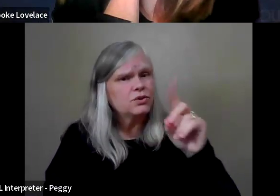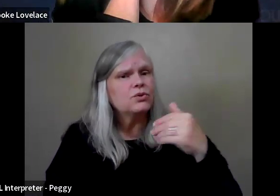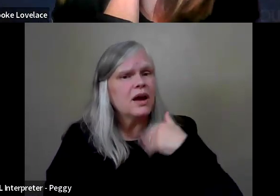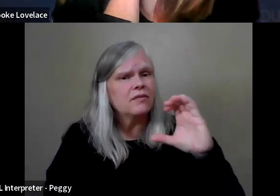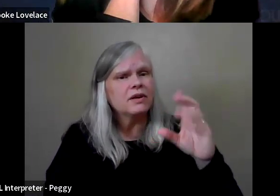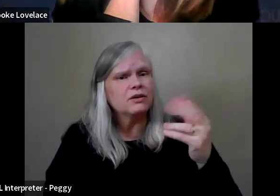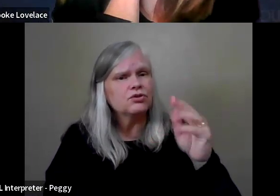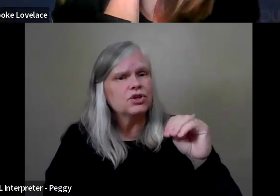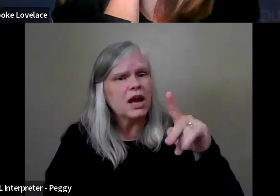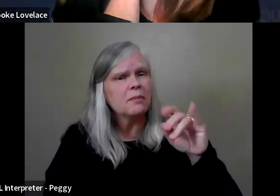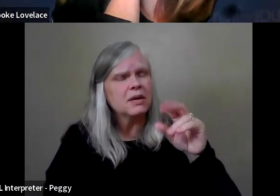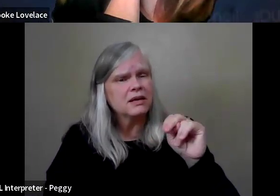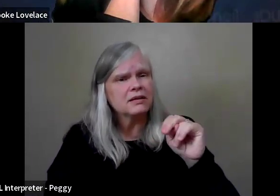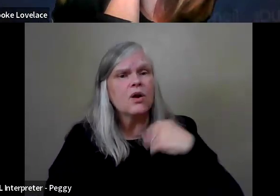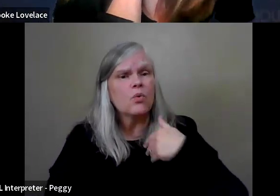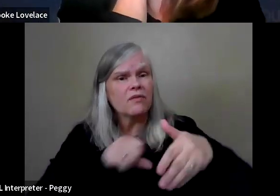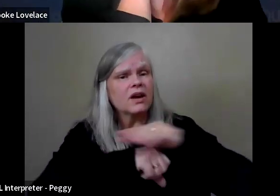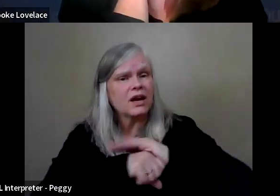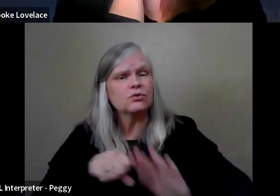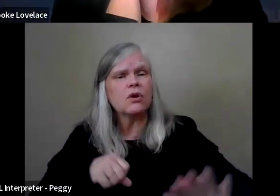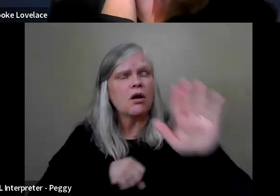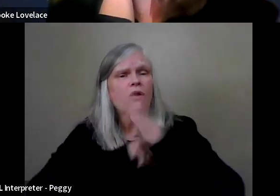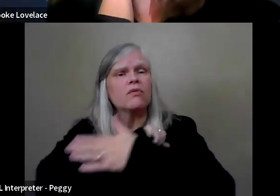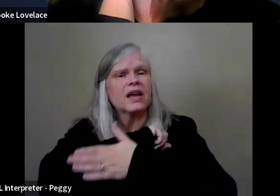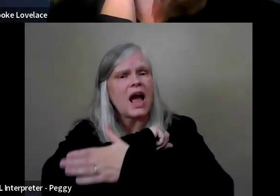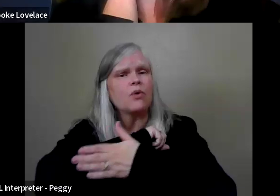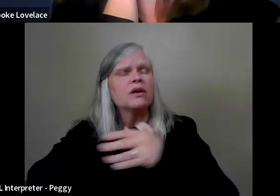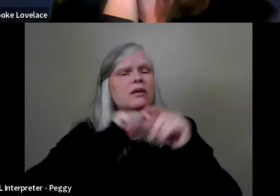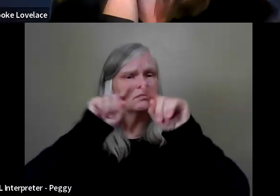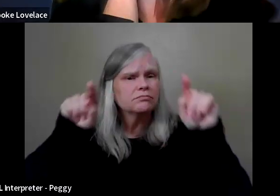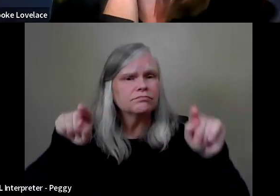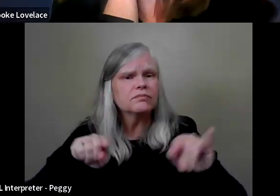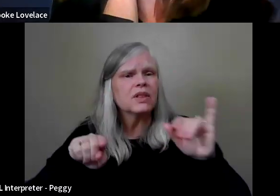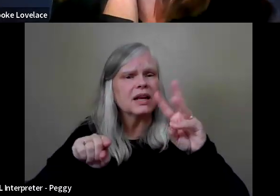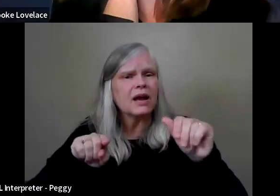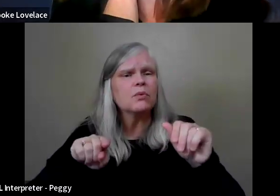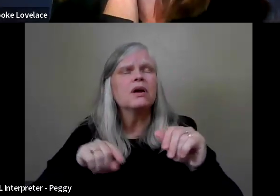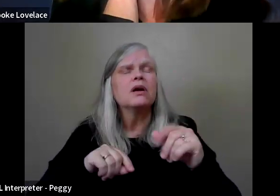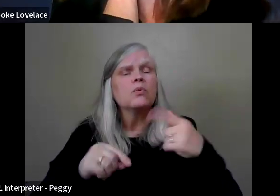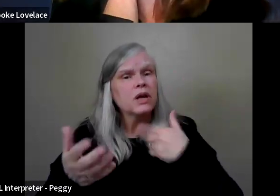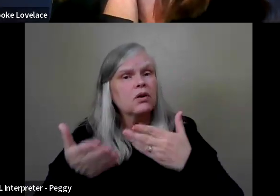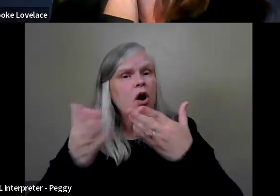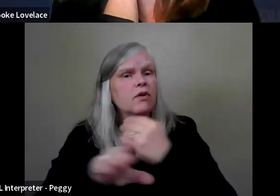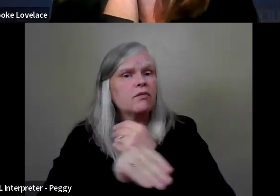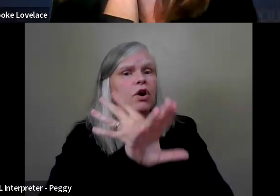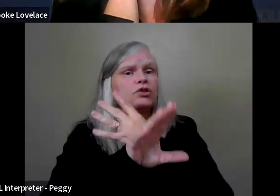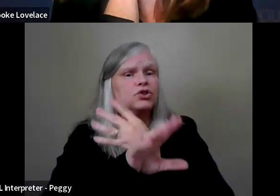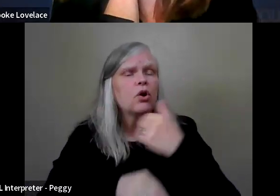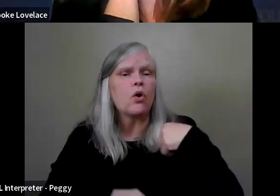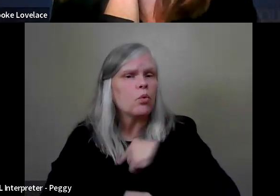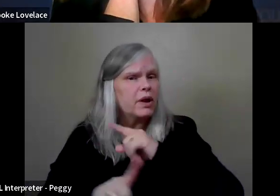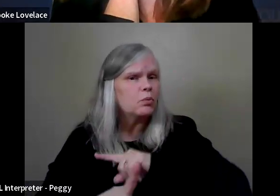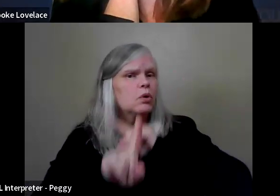really we pretty much have coverage in every county, and if we don't, we can usually have someone offer it virtually or get there if we can.